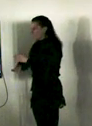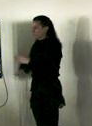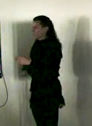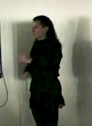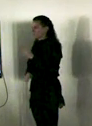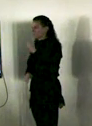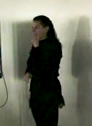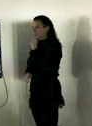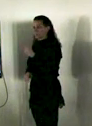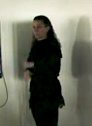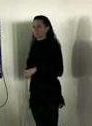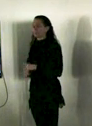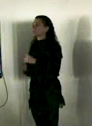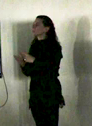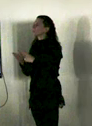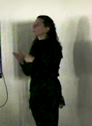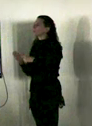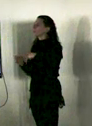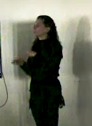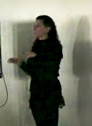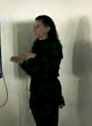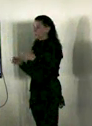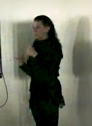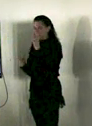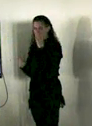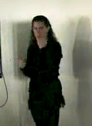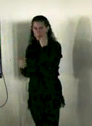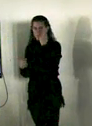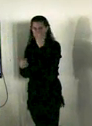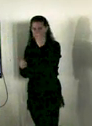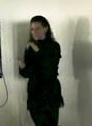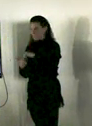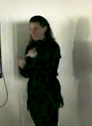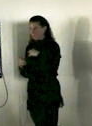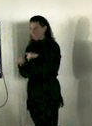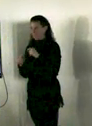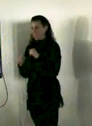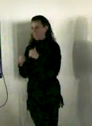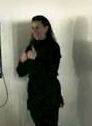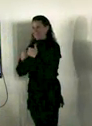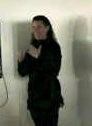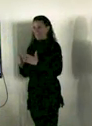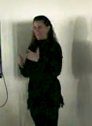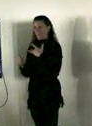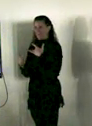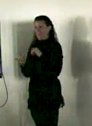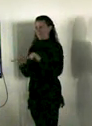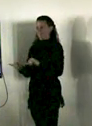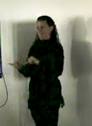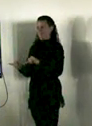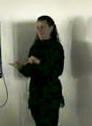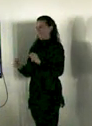what do we do? I don't know if you've realized this in recent months, but gamers are very reluctant to change.